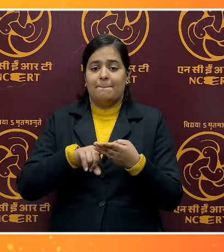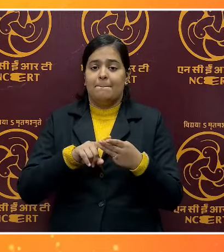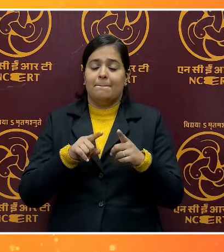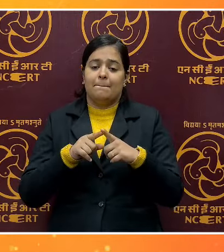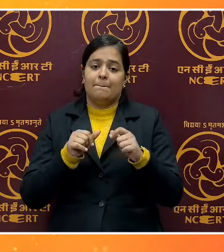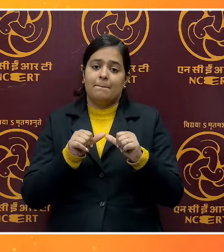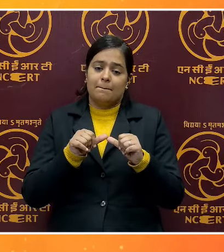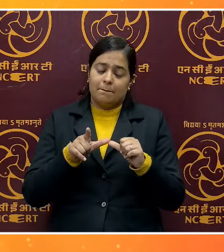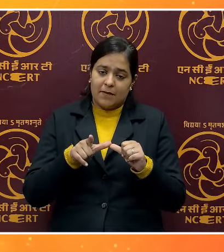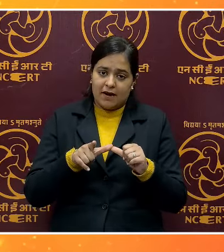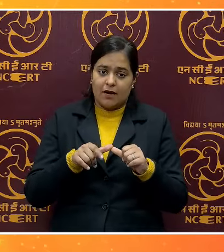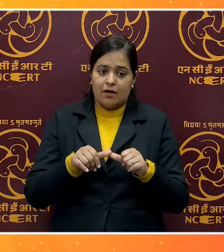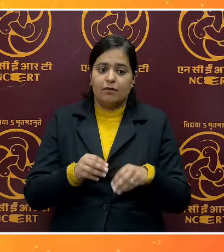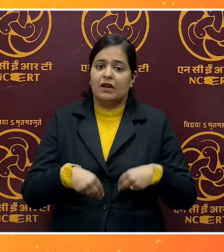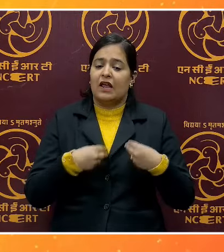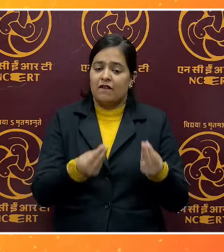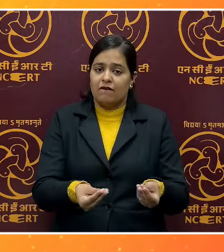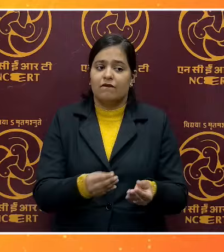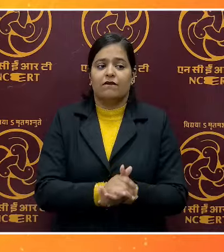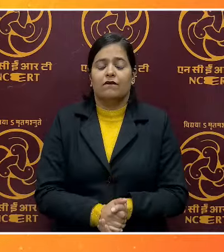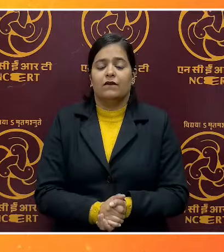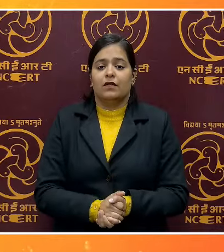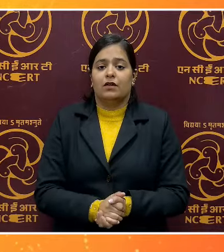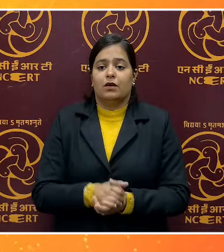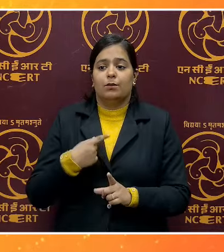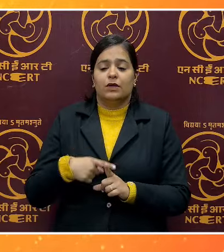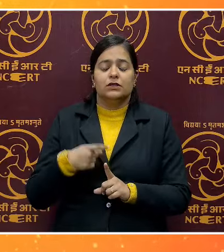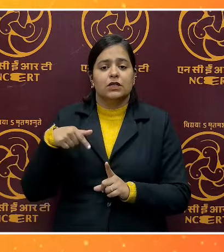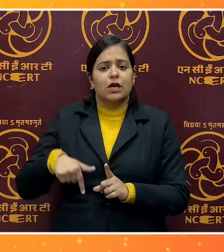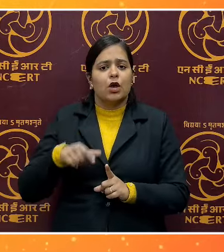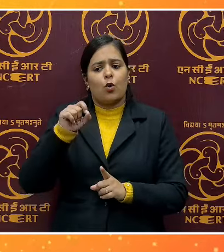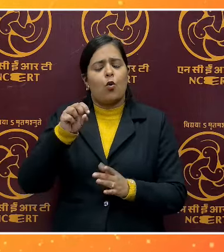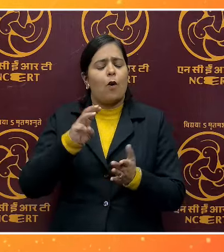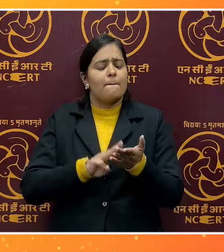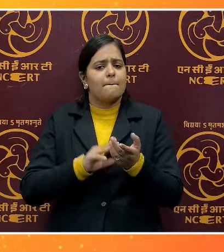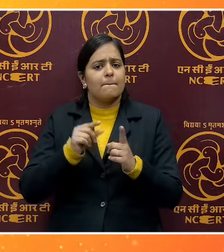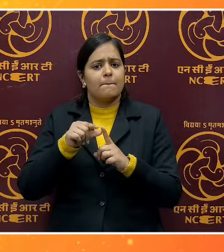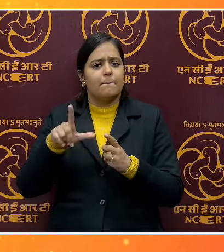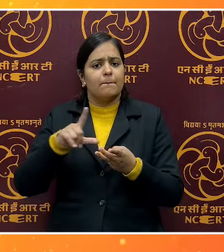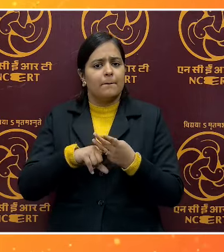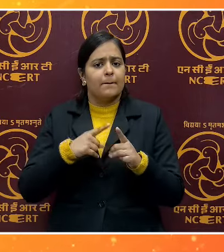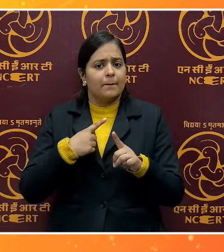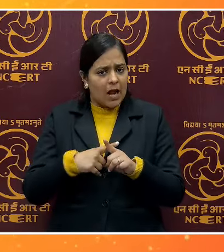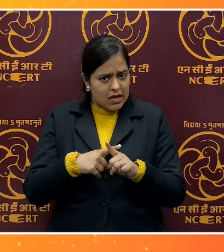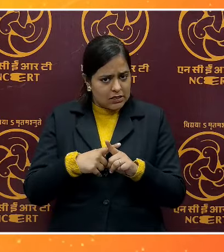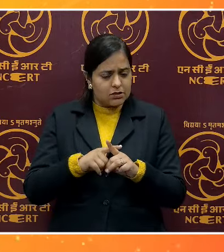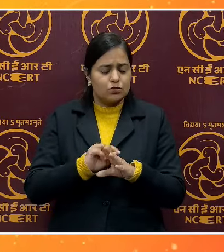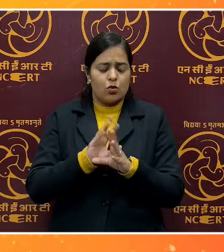empty orbiter accordingly what kind of complex is being formed.